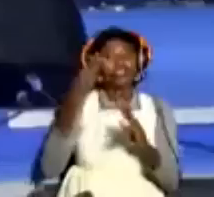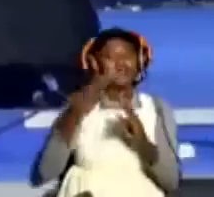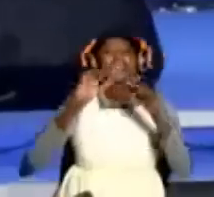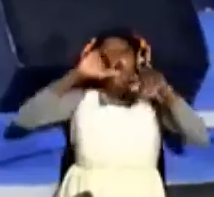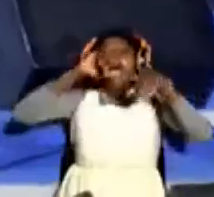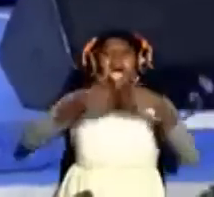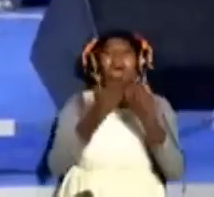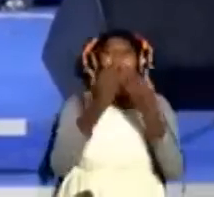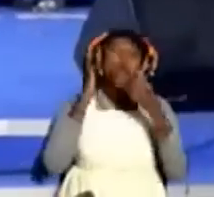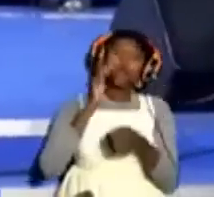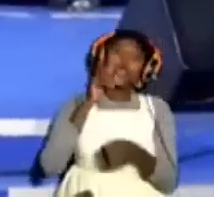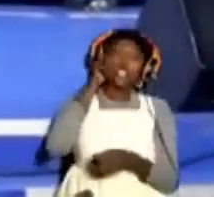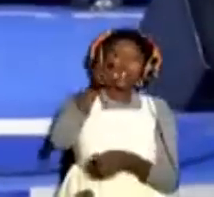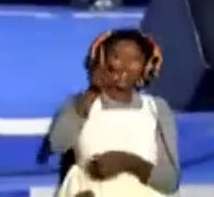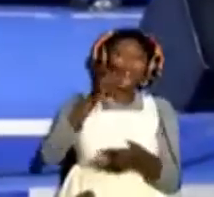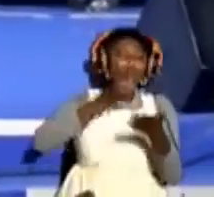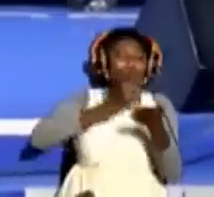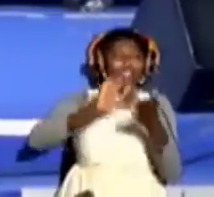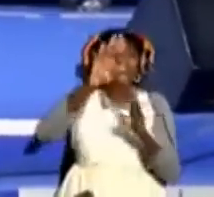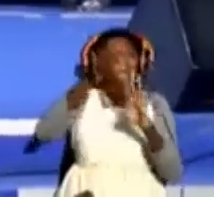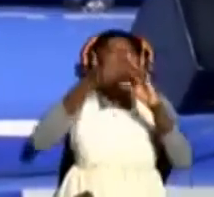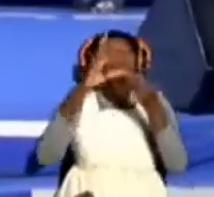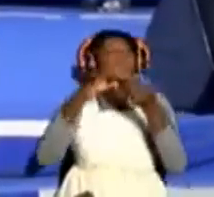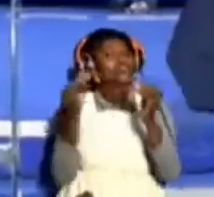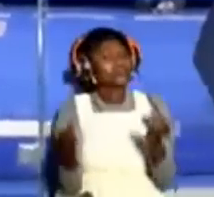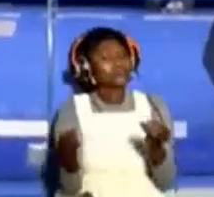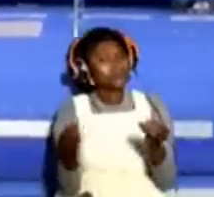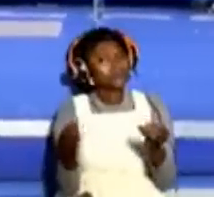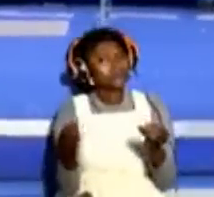How will you rewrite your story?